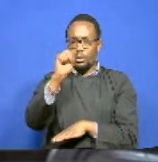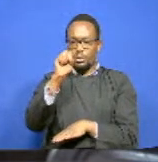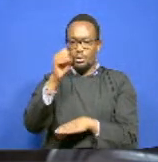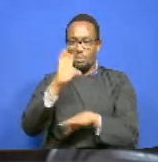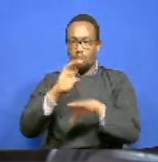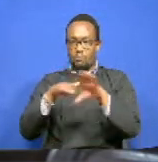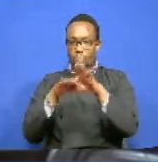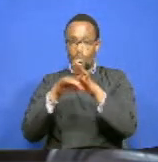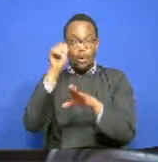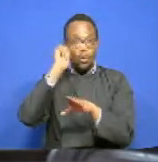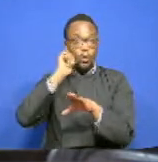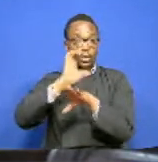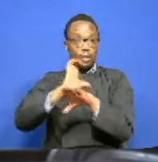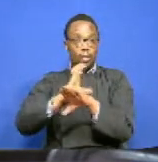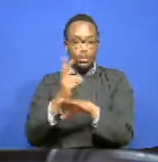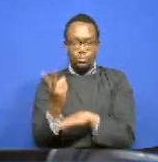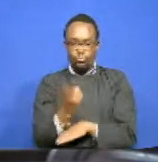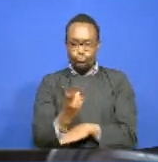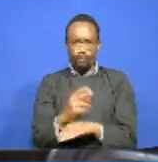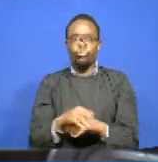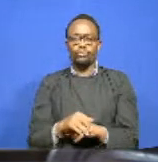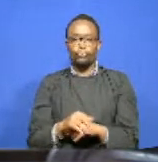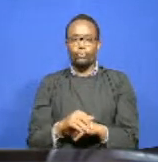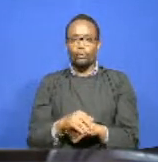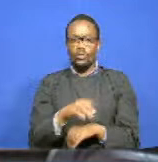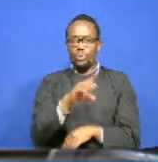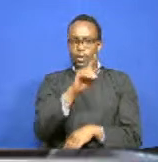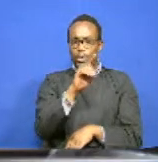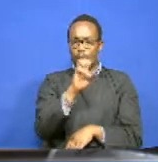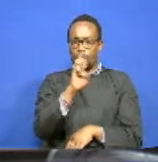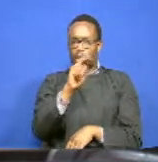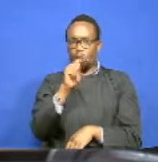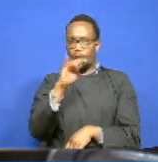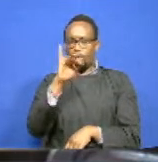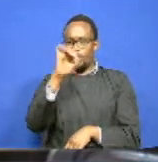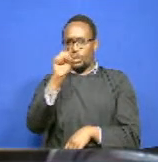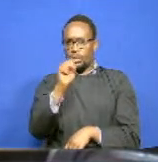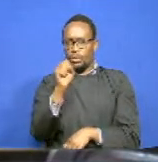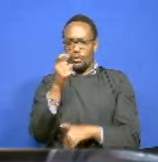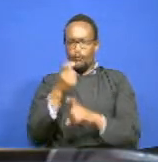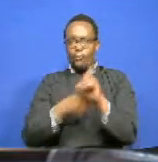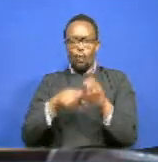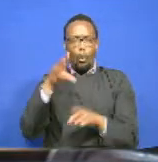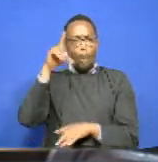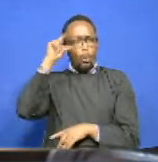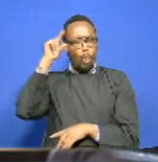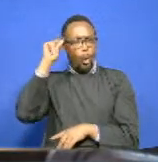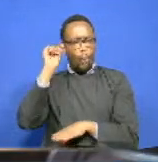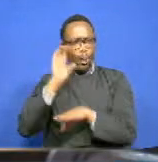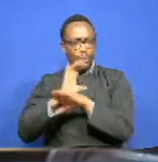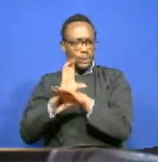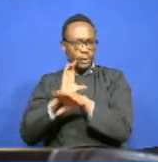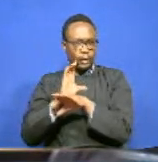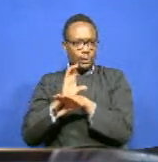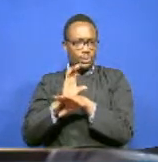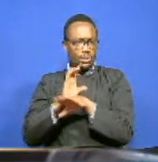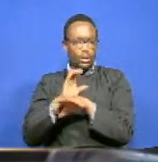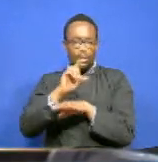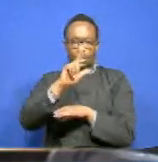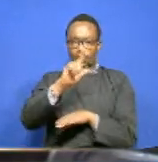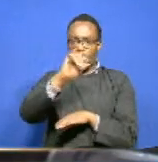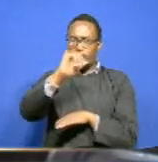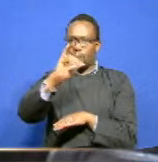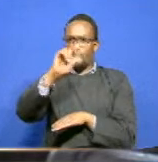All Saints, Dennis Momesu Osoro of Pwani PAG Church, Buxton, and Lillian